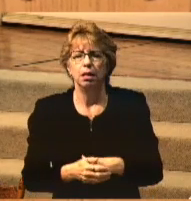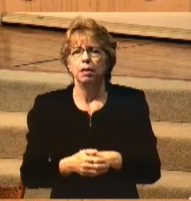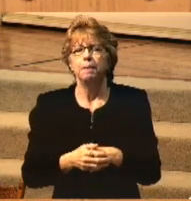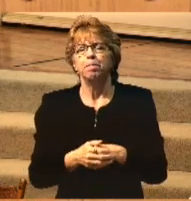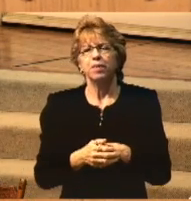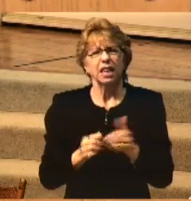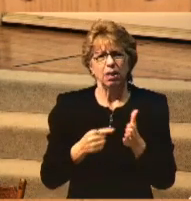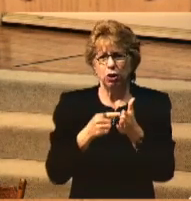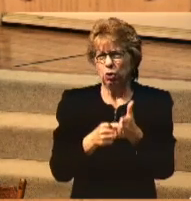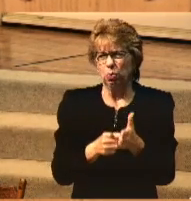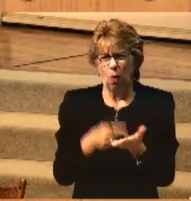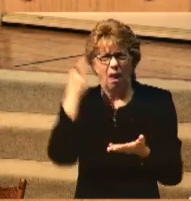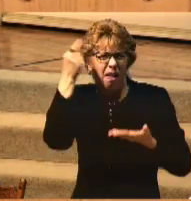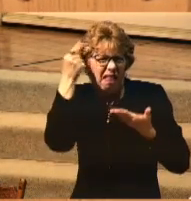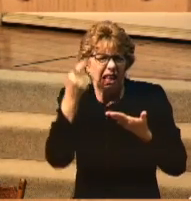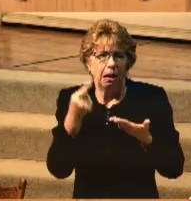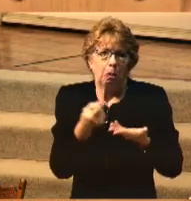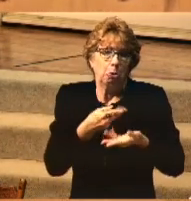truth.